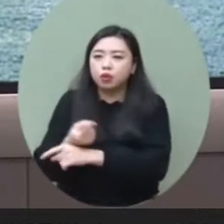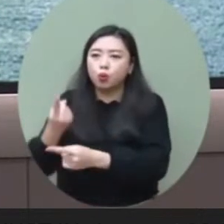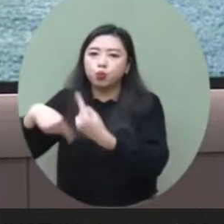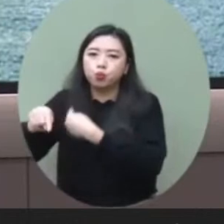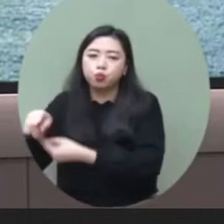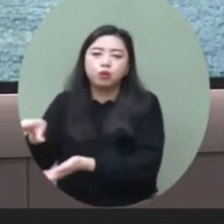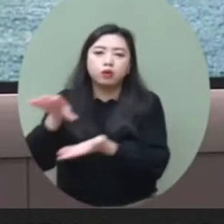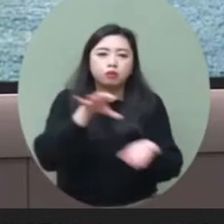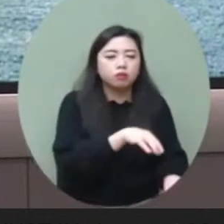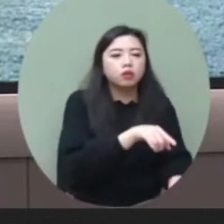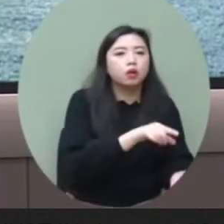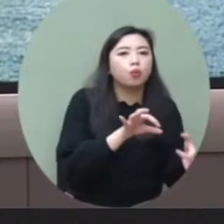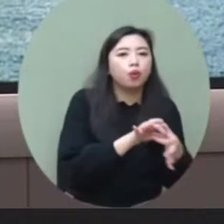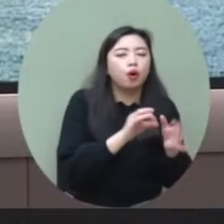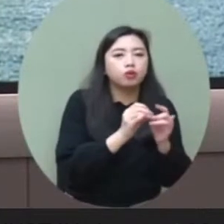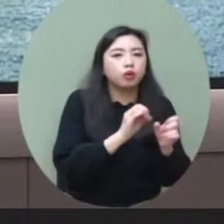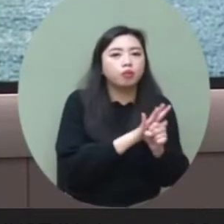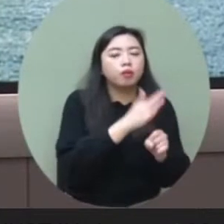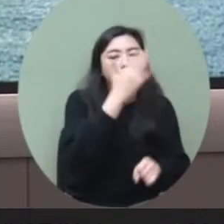orthopedics department.